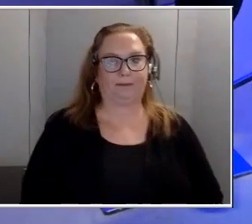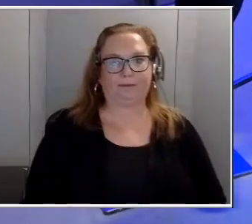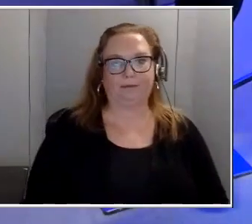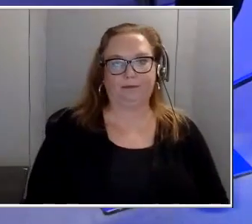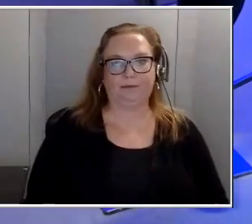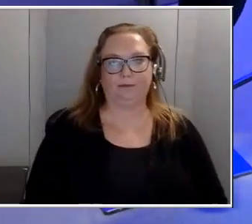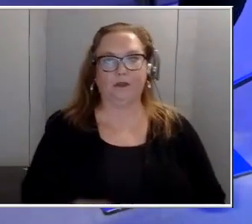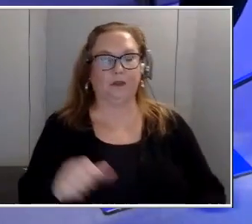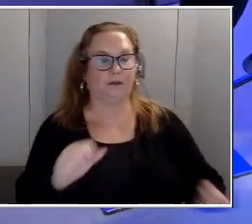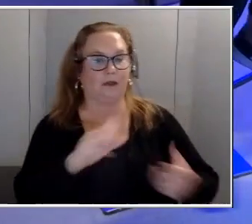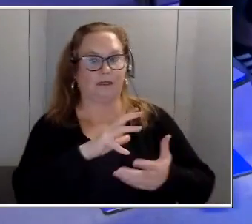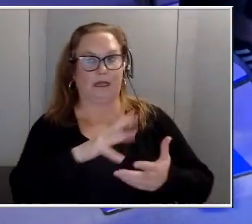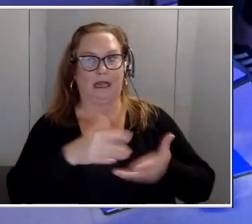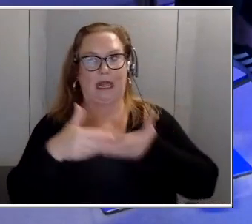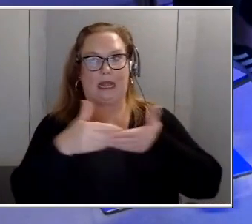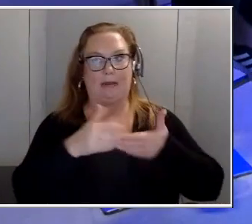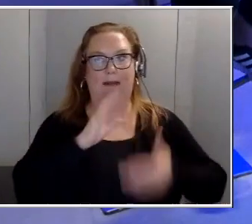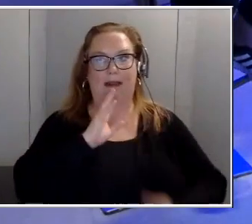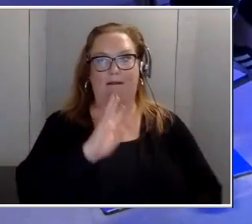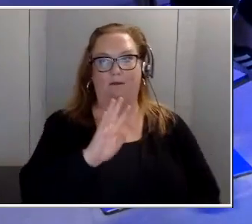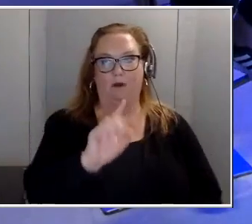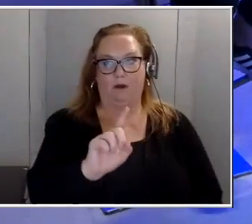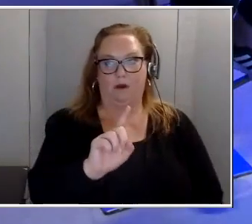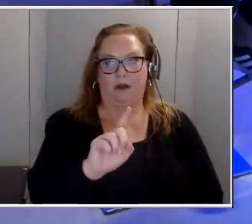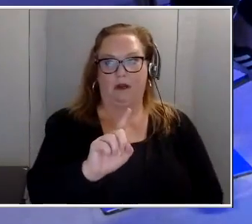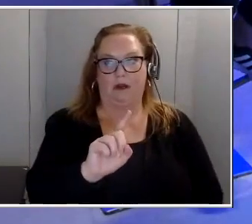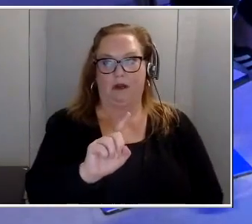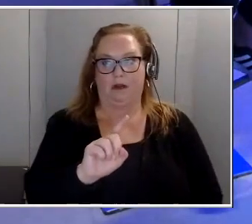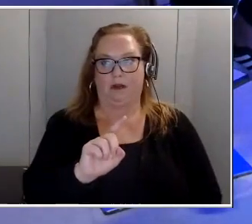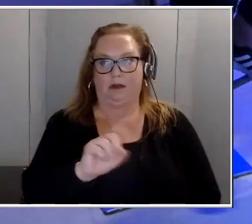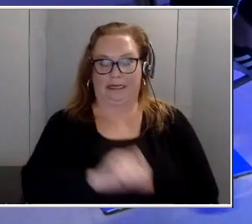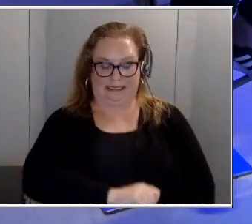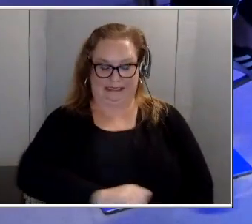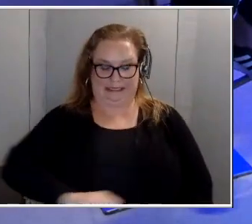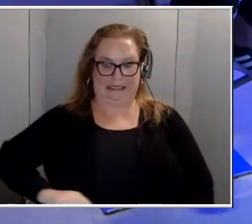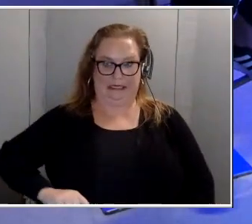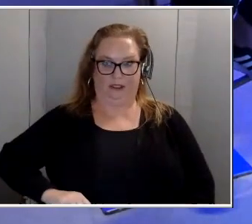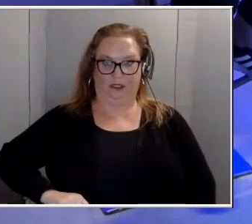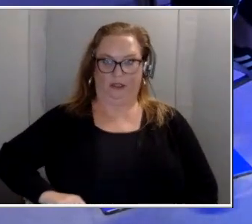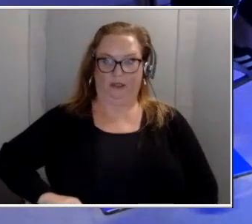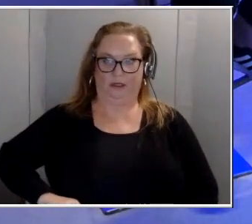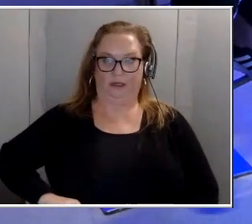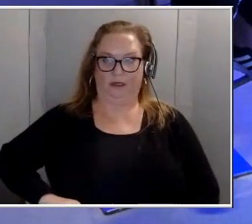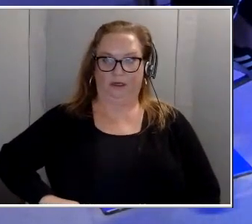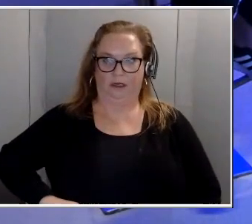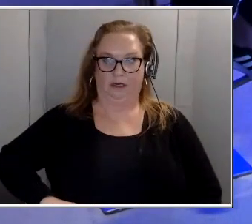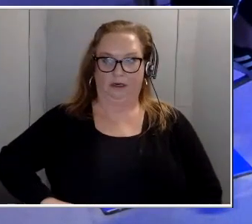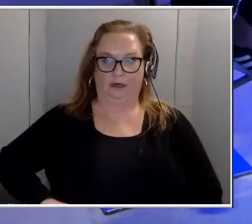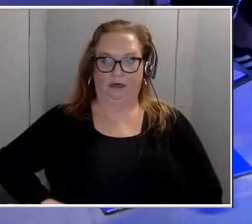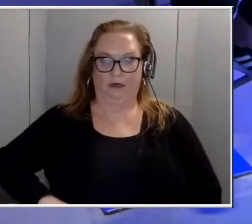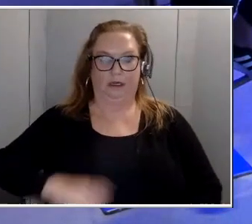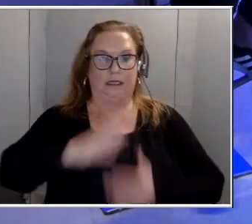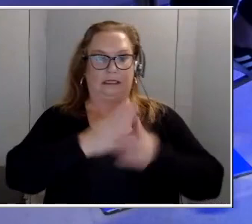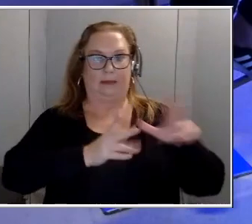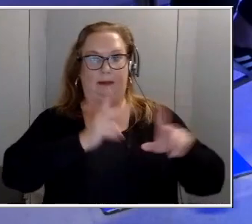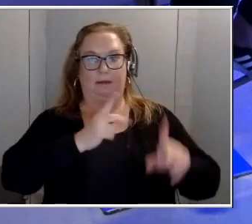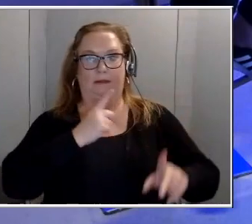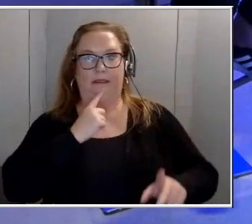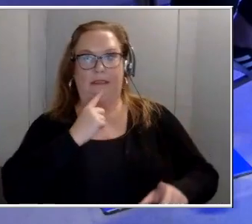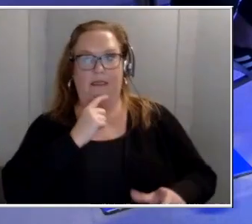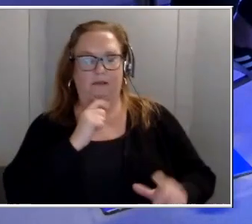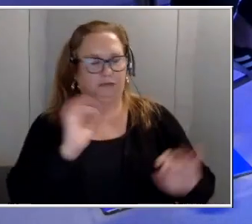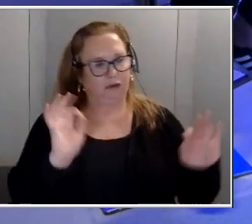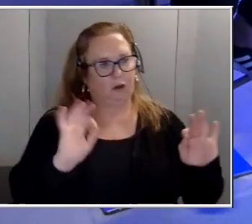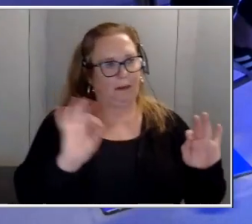program, I had a baby at 41, a C-section, and so some people have said, well, that shouldn't be a big